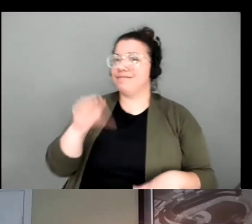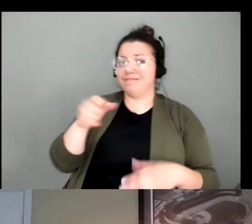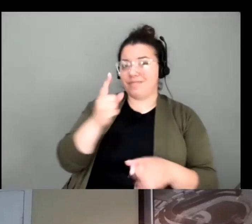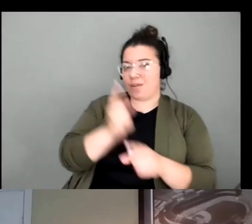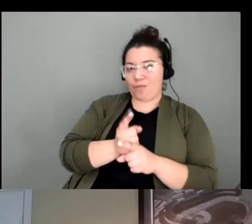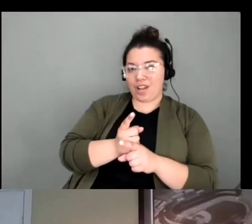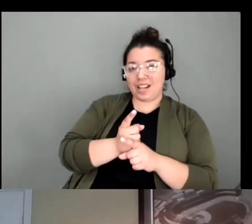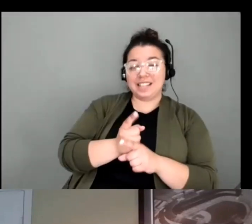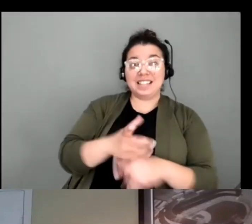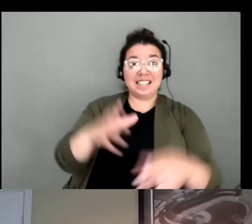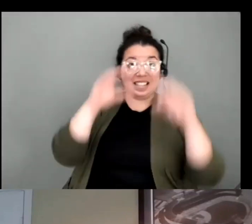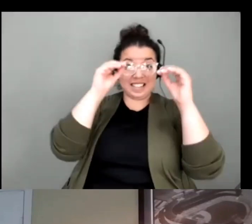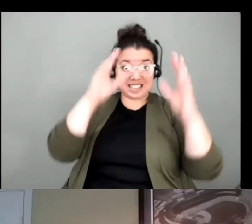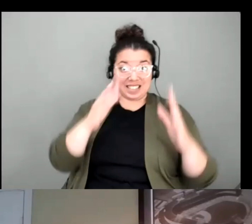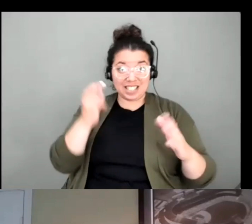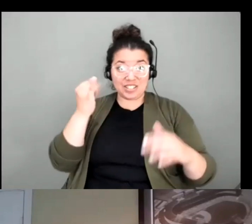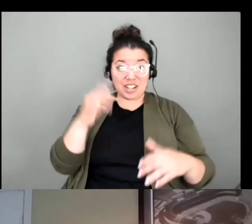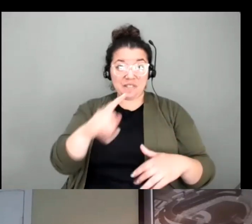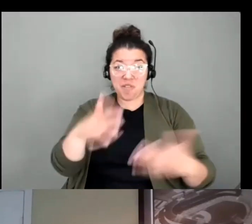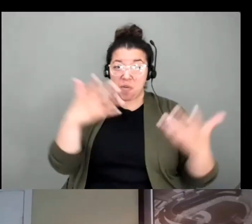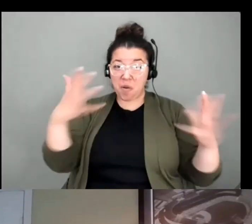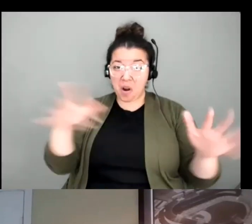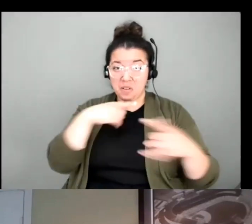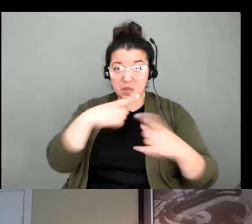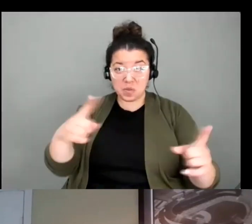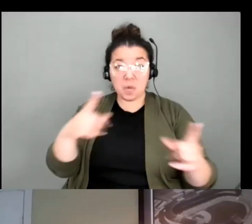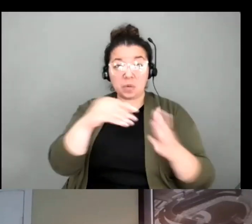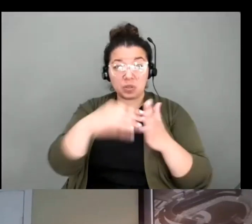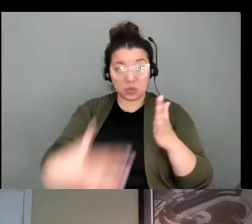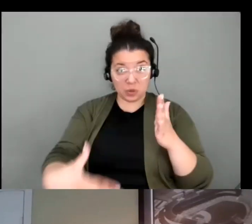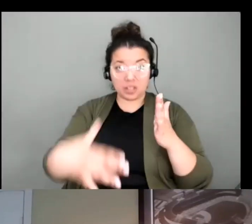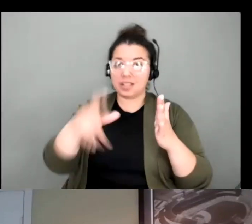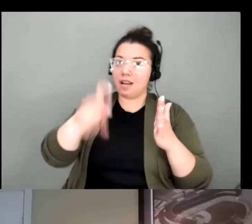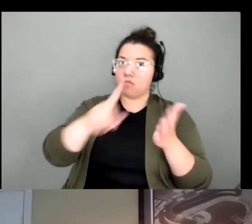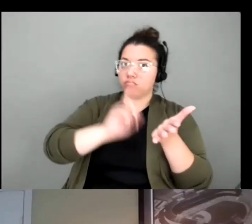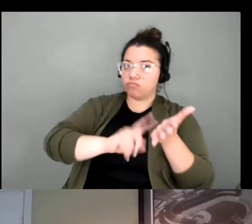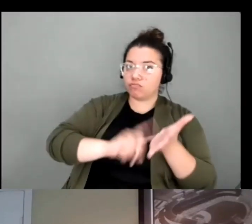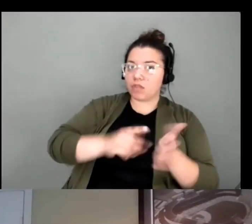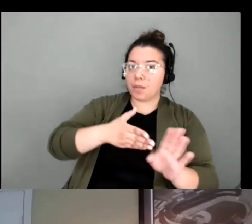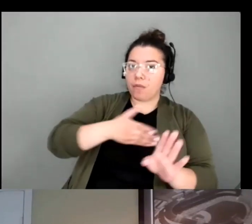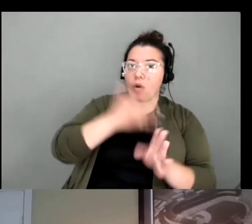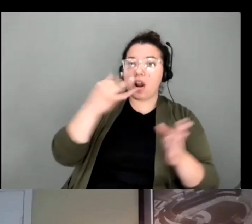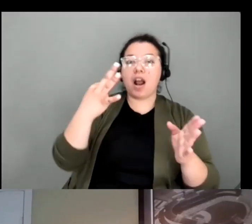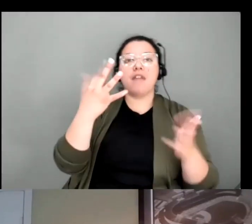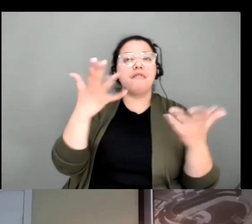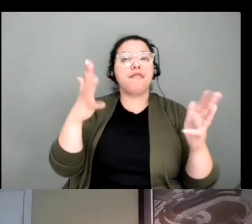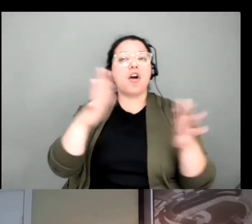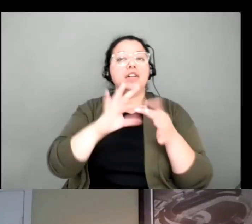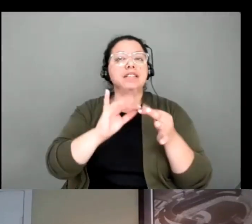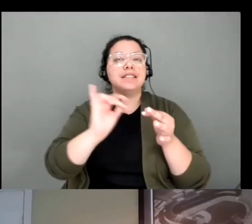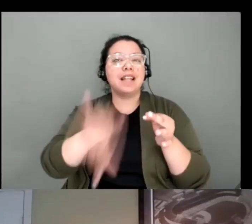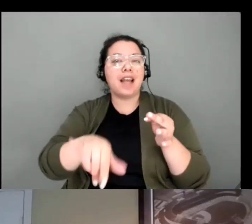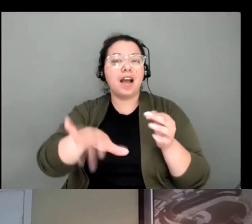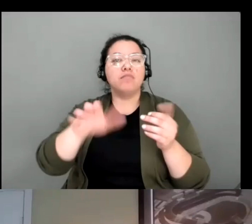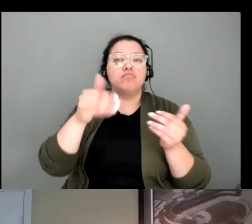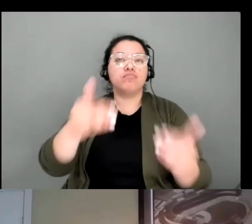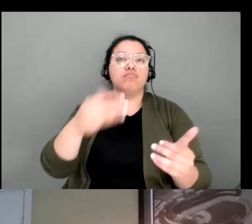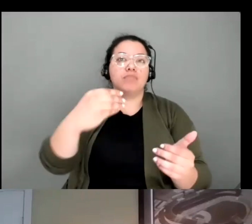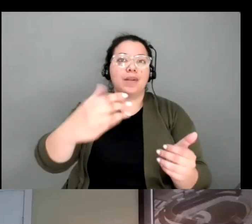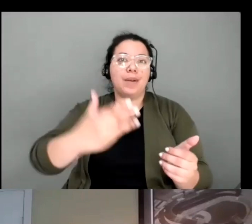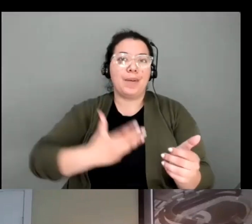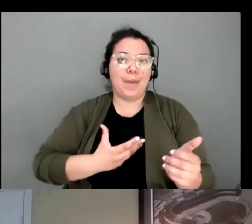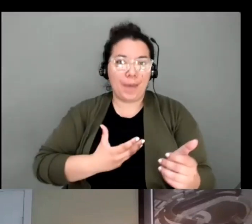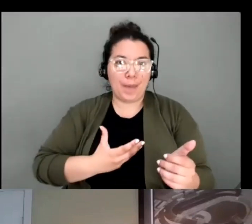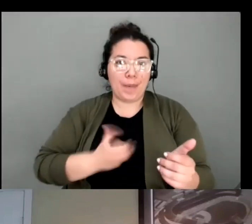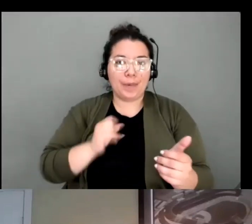your hand if you've said these things before, and you probably said it a million times, teaching students these employability skills, but it helps when